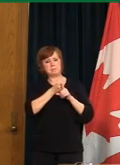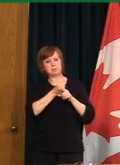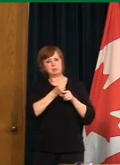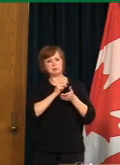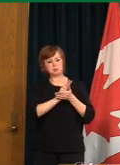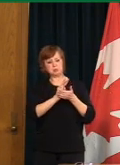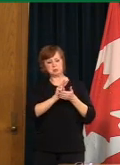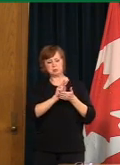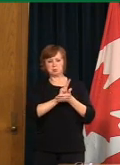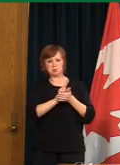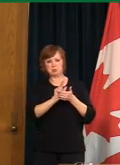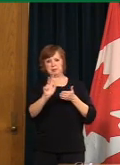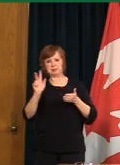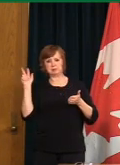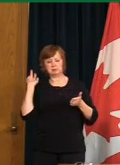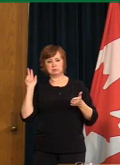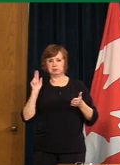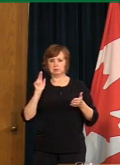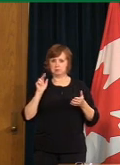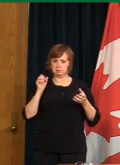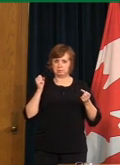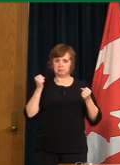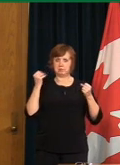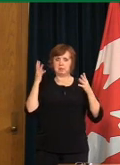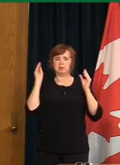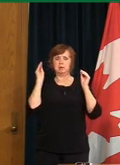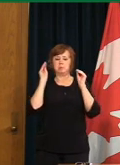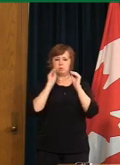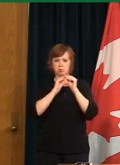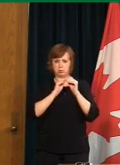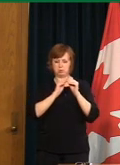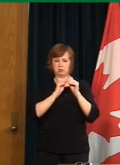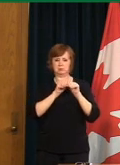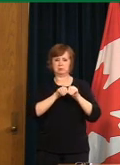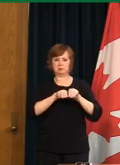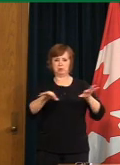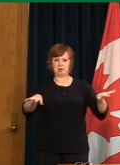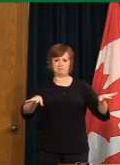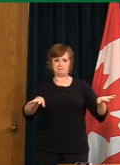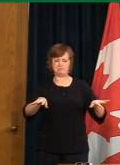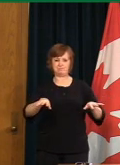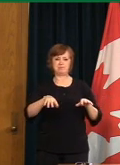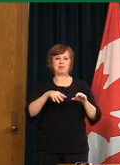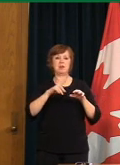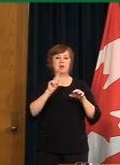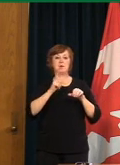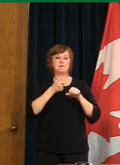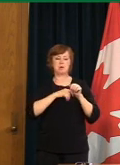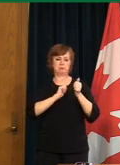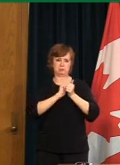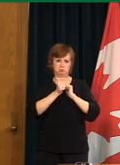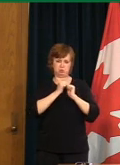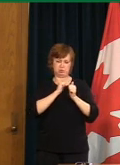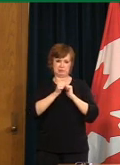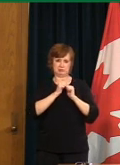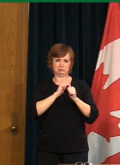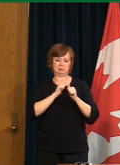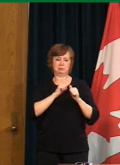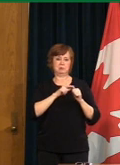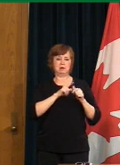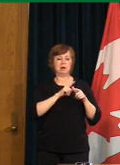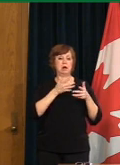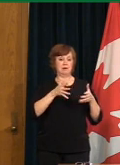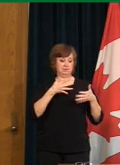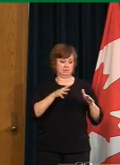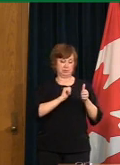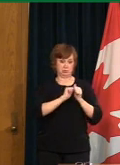sports, multiple cases then being imported into schools. For adult sports, multiple cases then being imported into workplaces. So